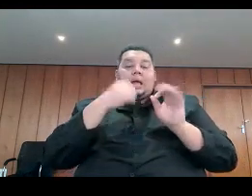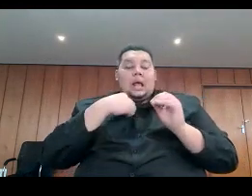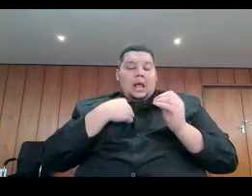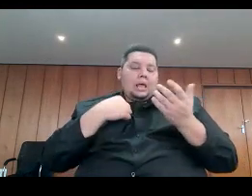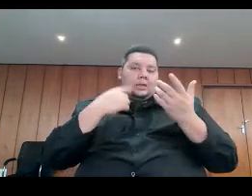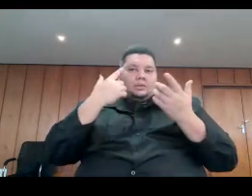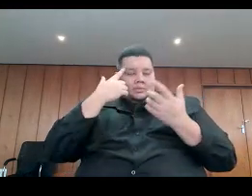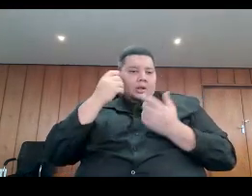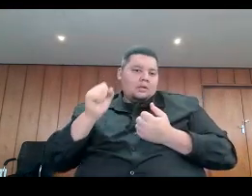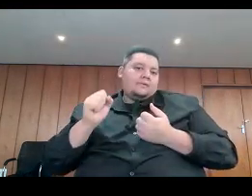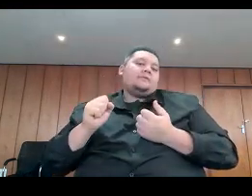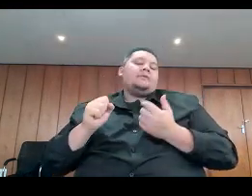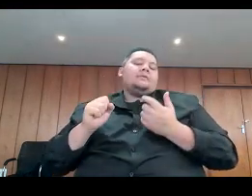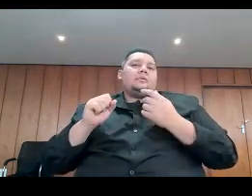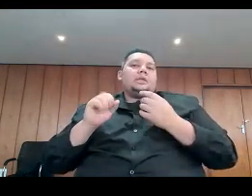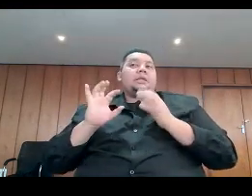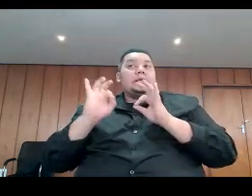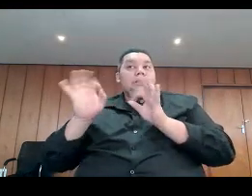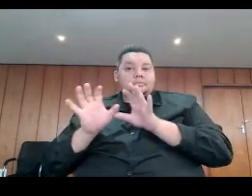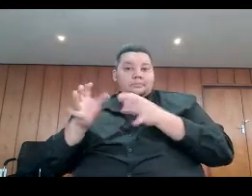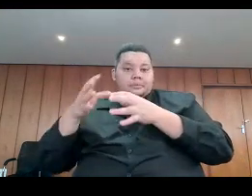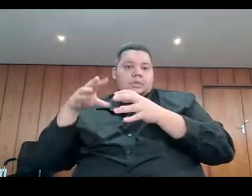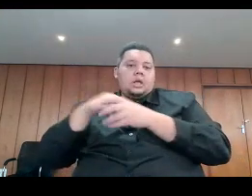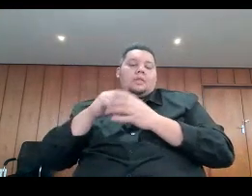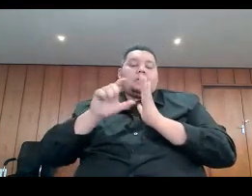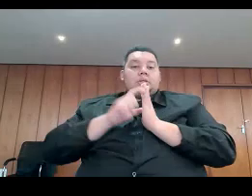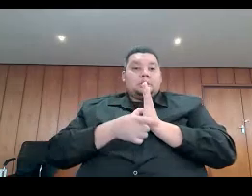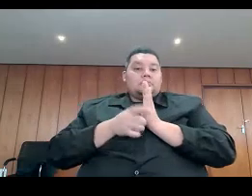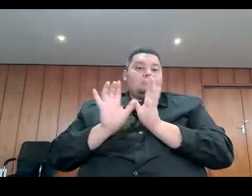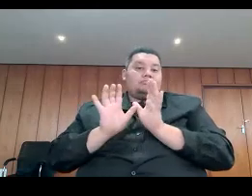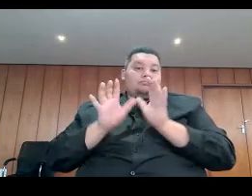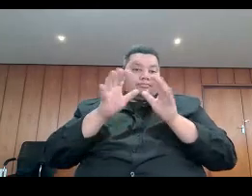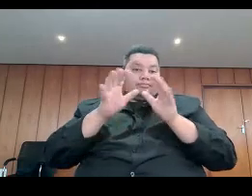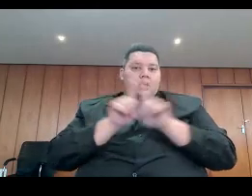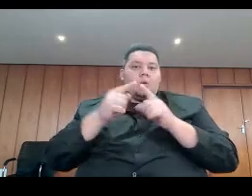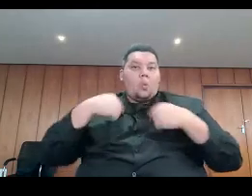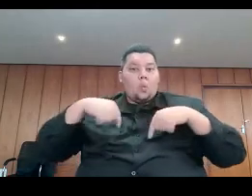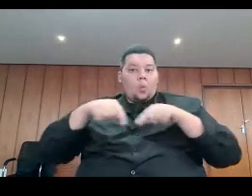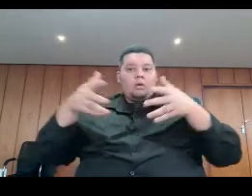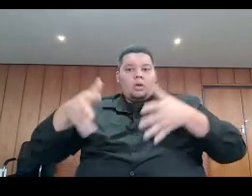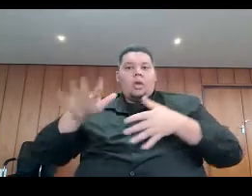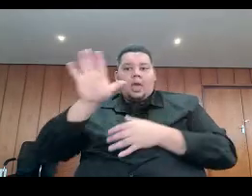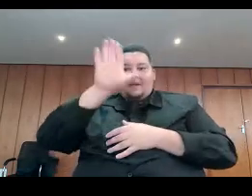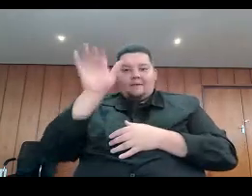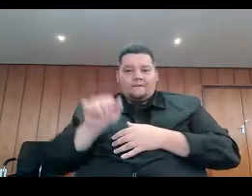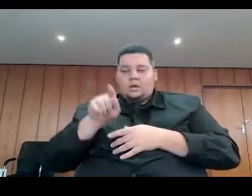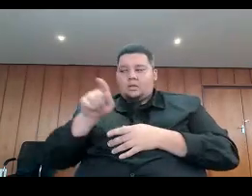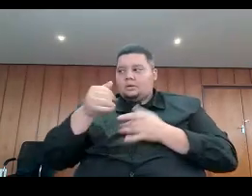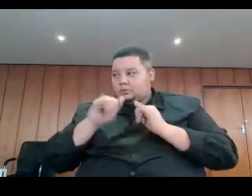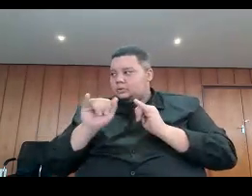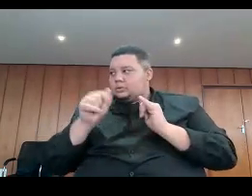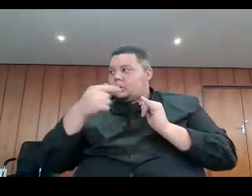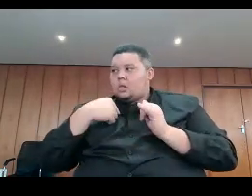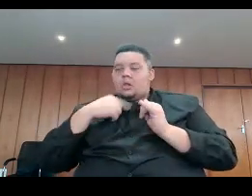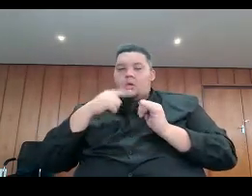this sector of the disability population, and we in Africa, they're still being left